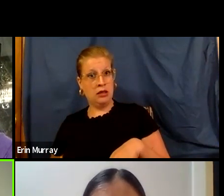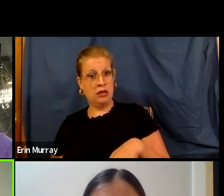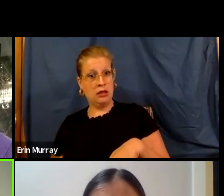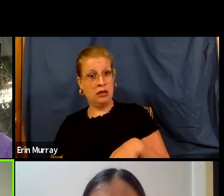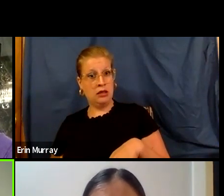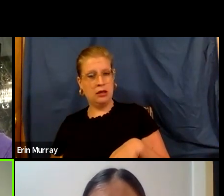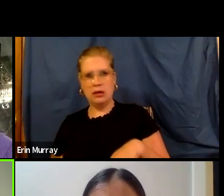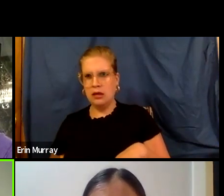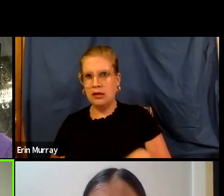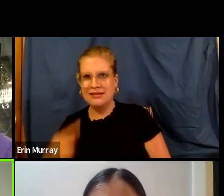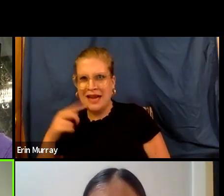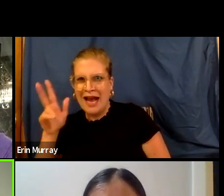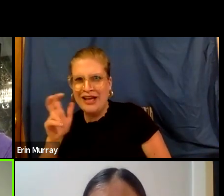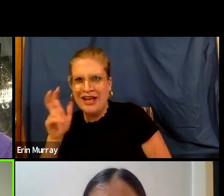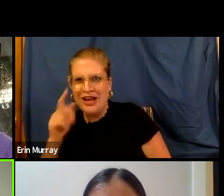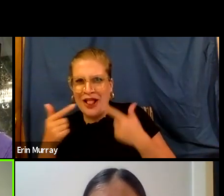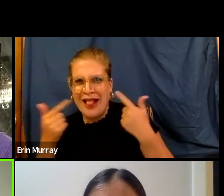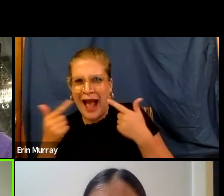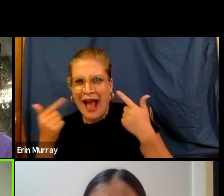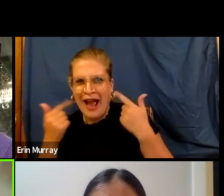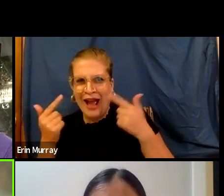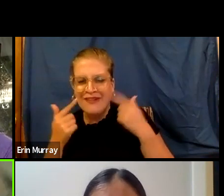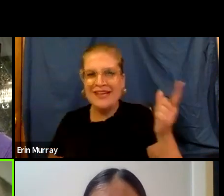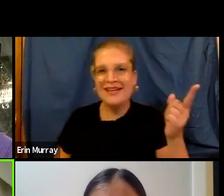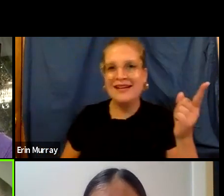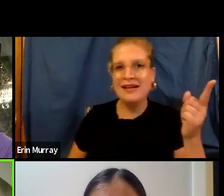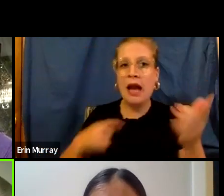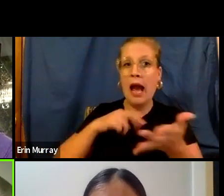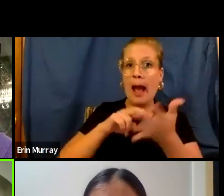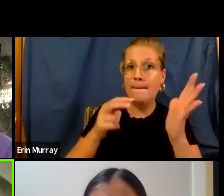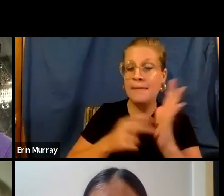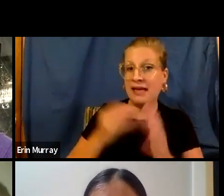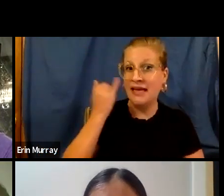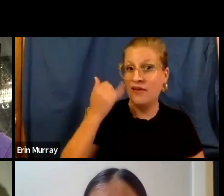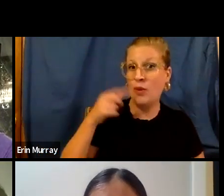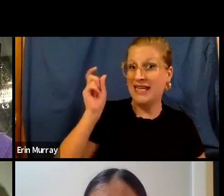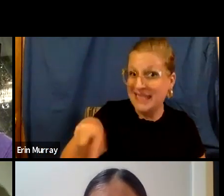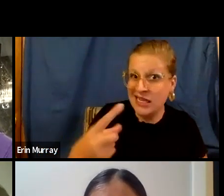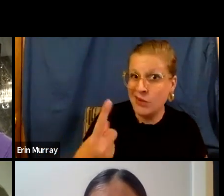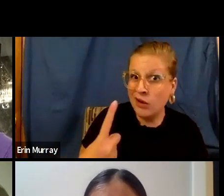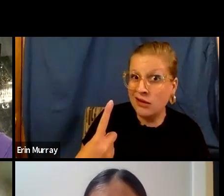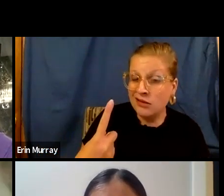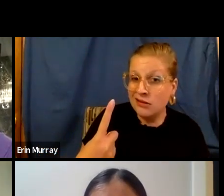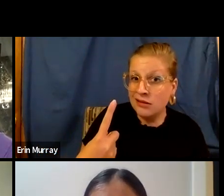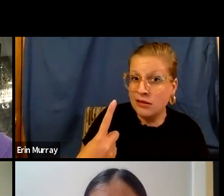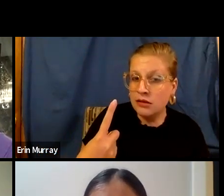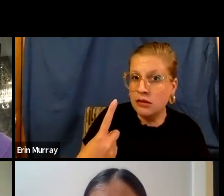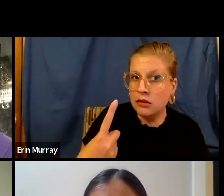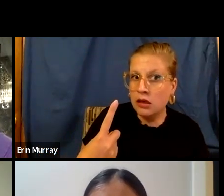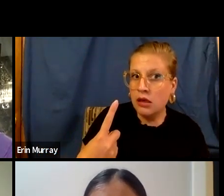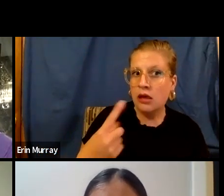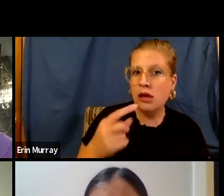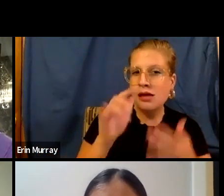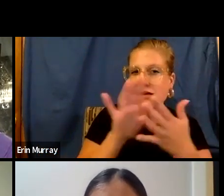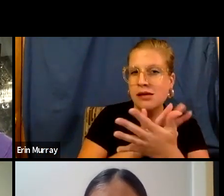I hear a chuckle. I mean, if we have to have one, I try, but my